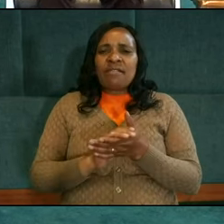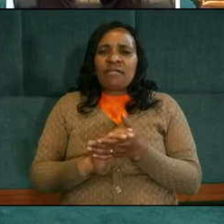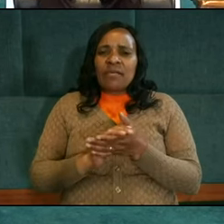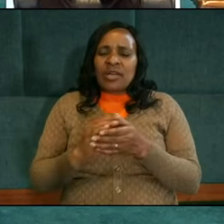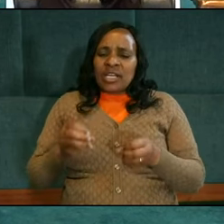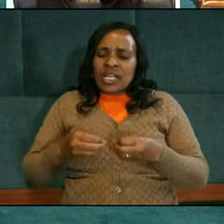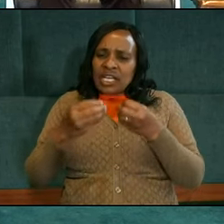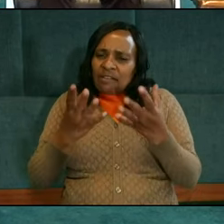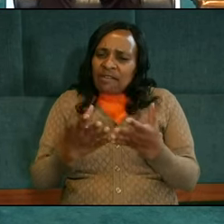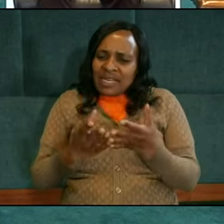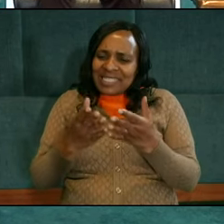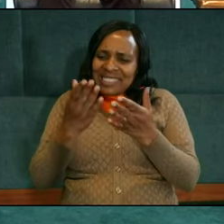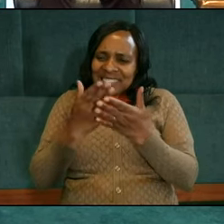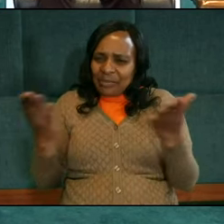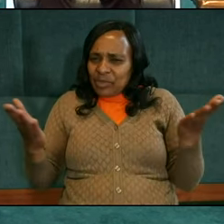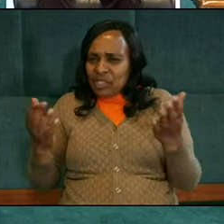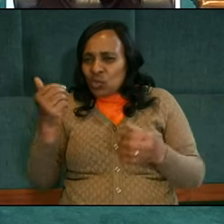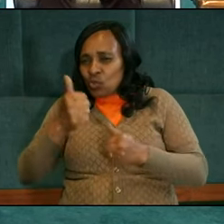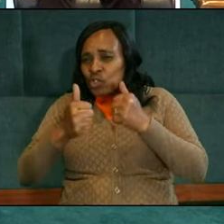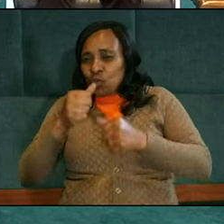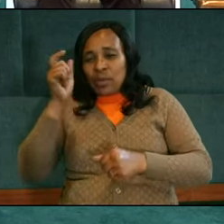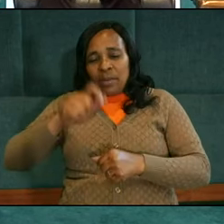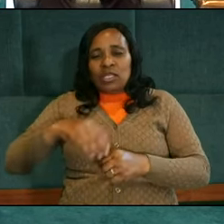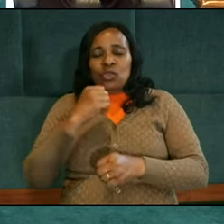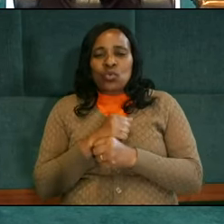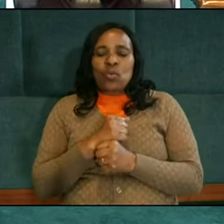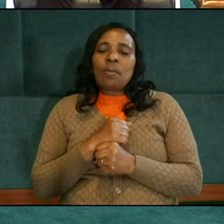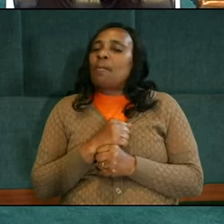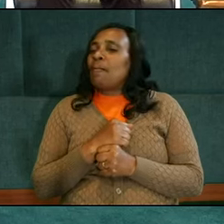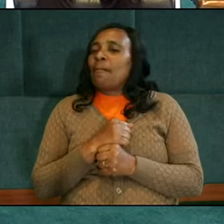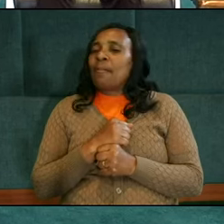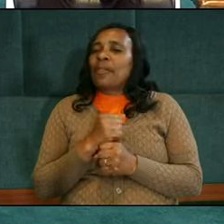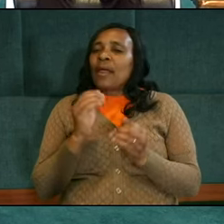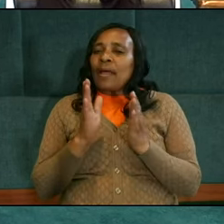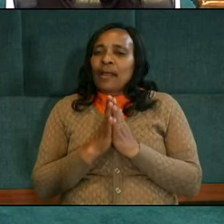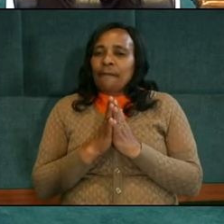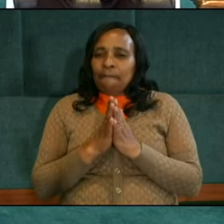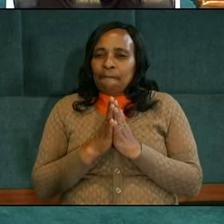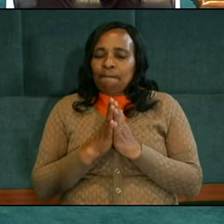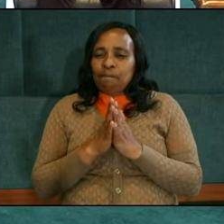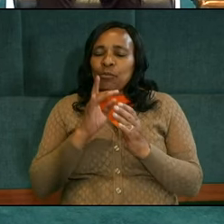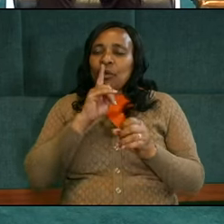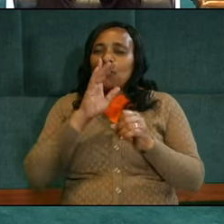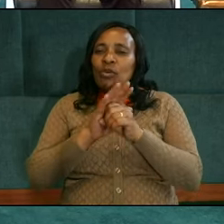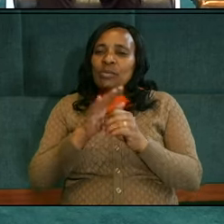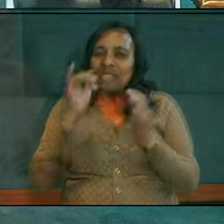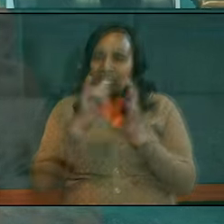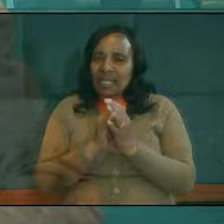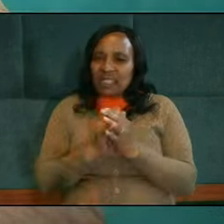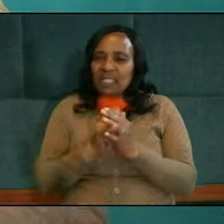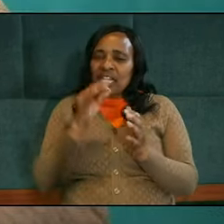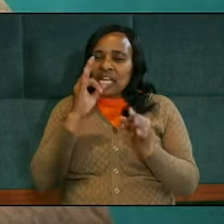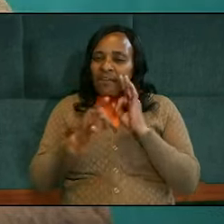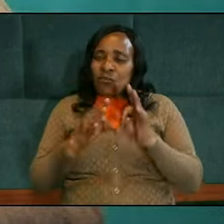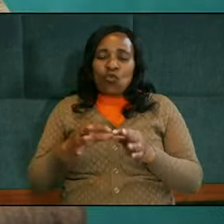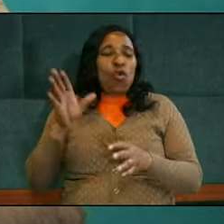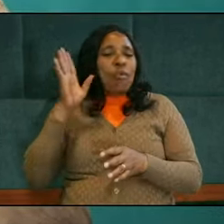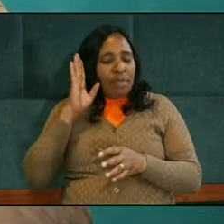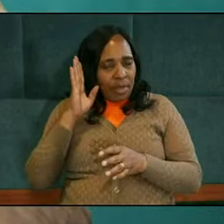a framework on what you're supposed to do. See? And he promises that if you abide